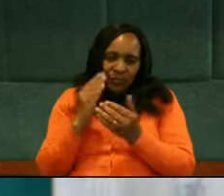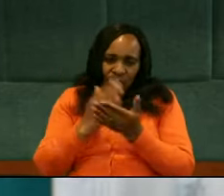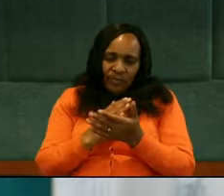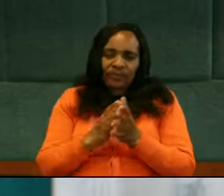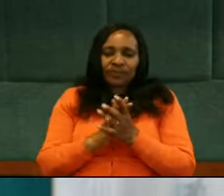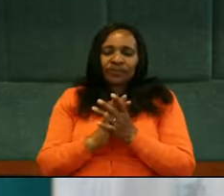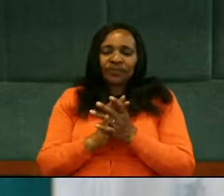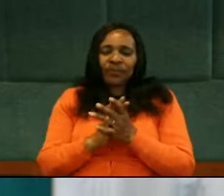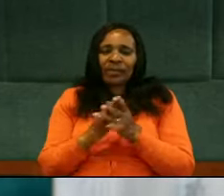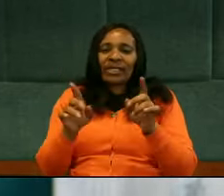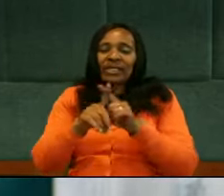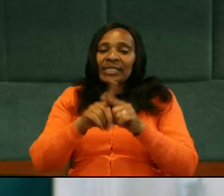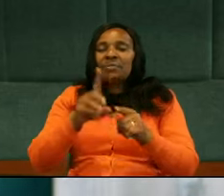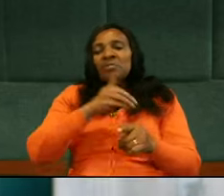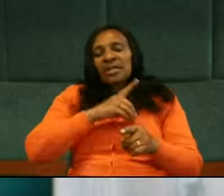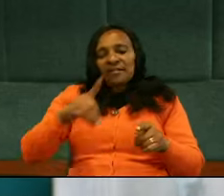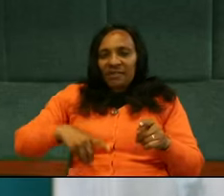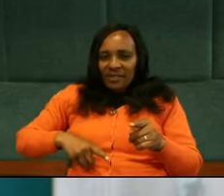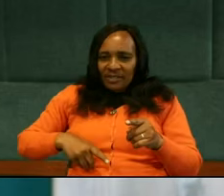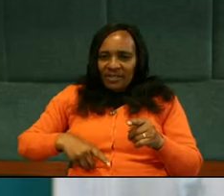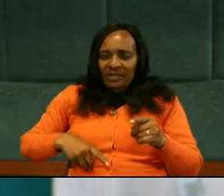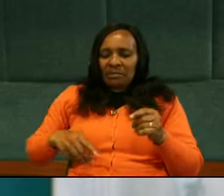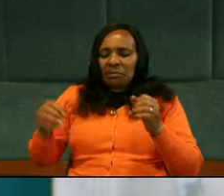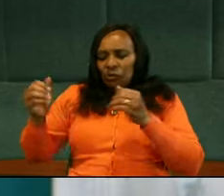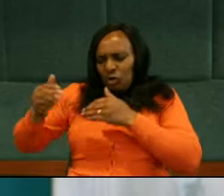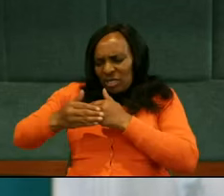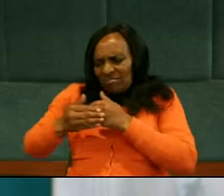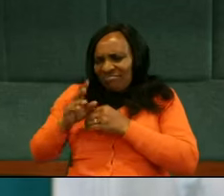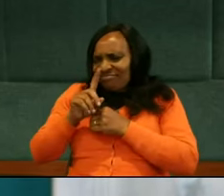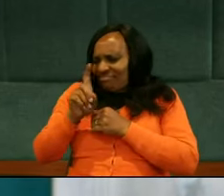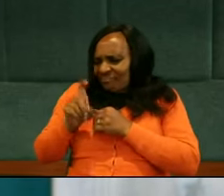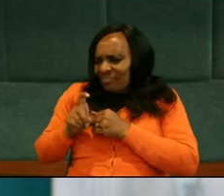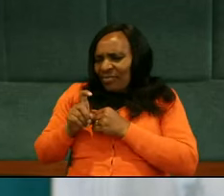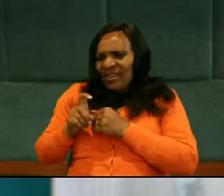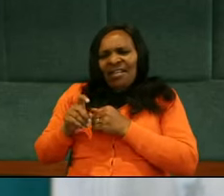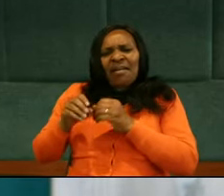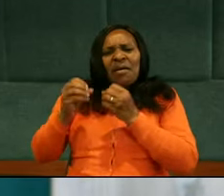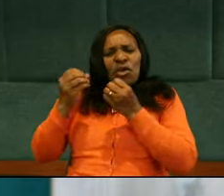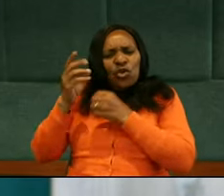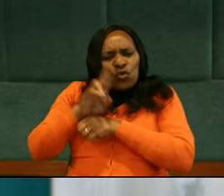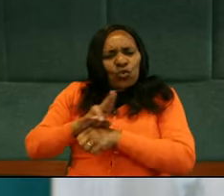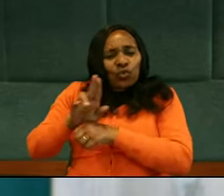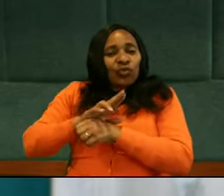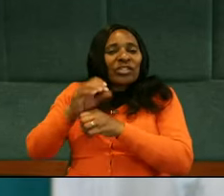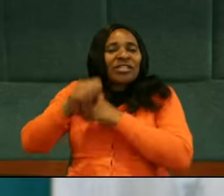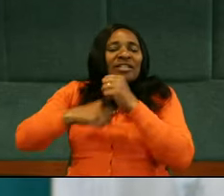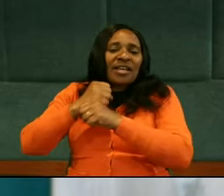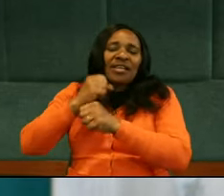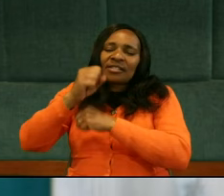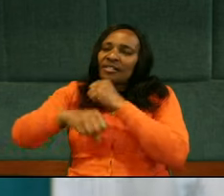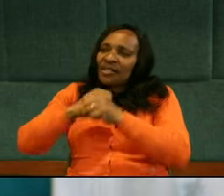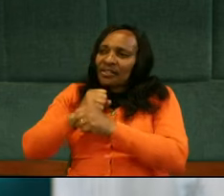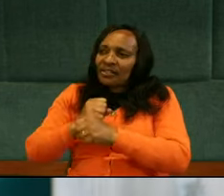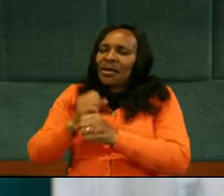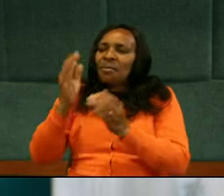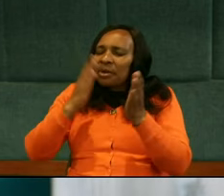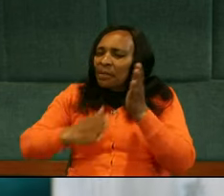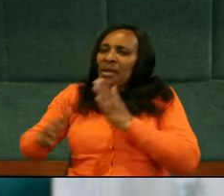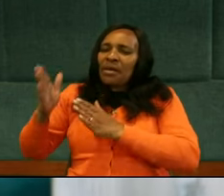And like David, as I close up, we may spend years and months preparing for our